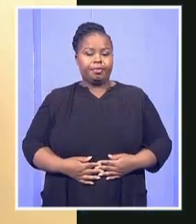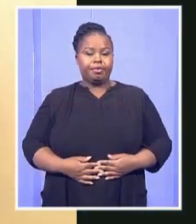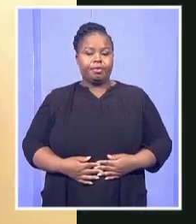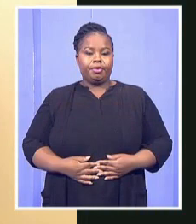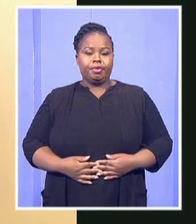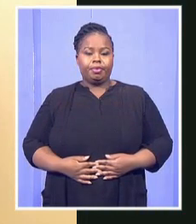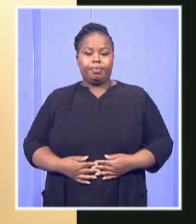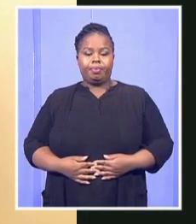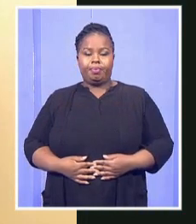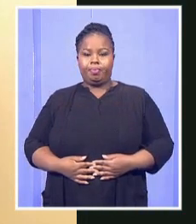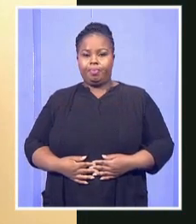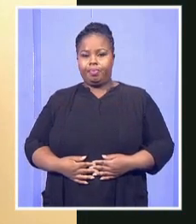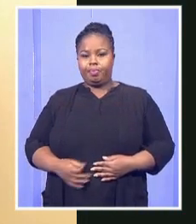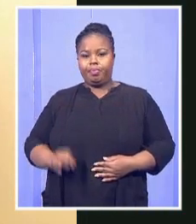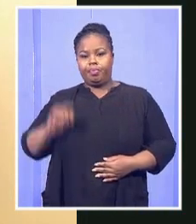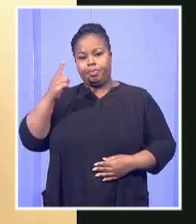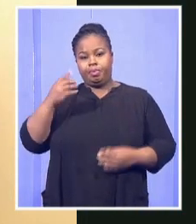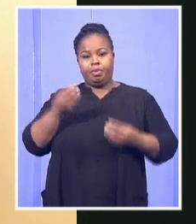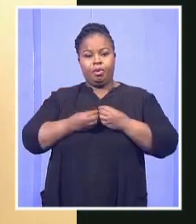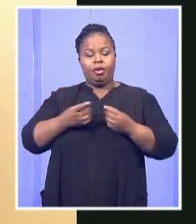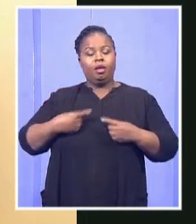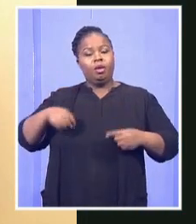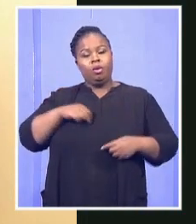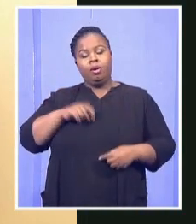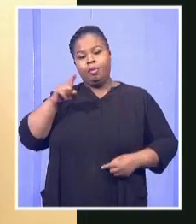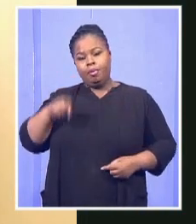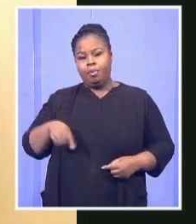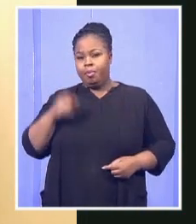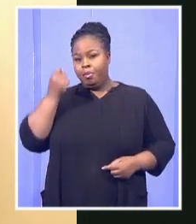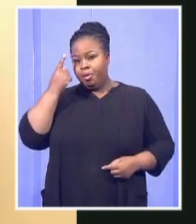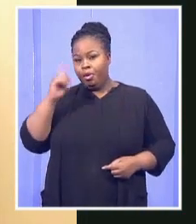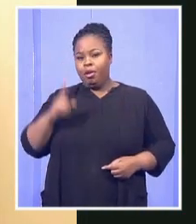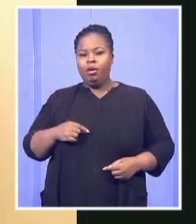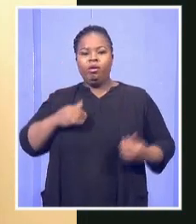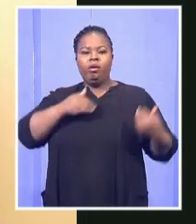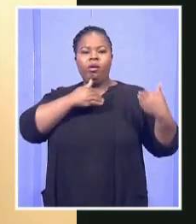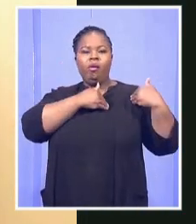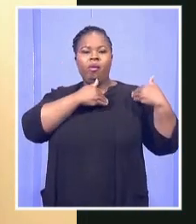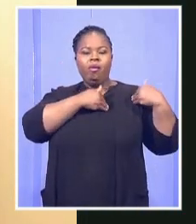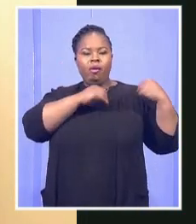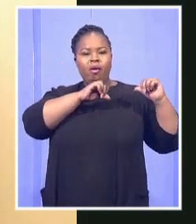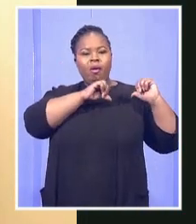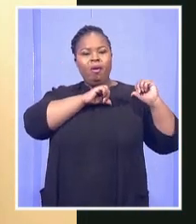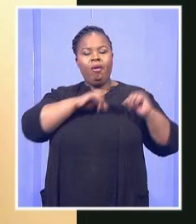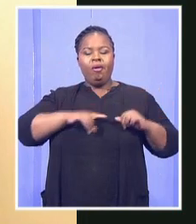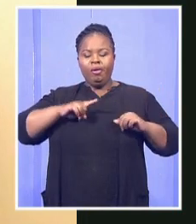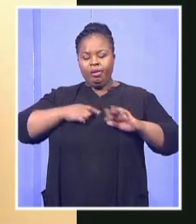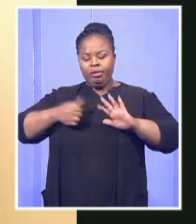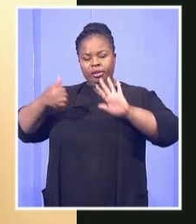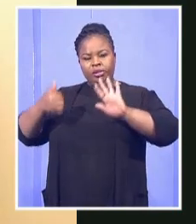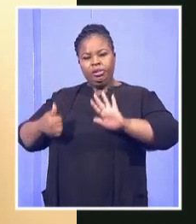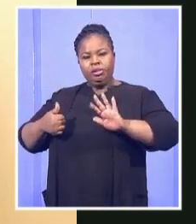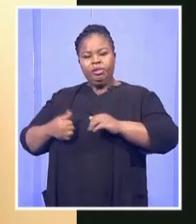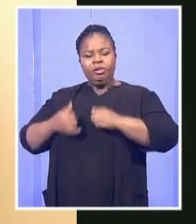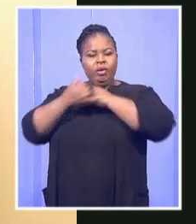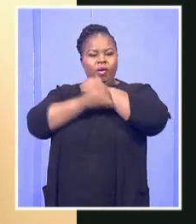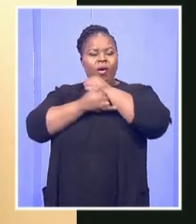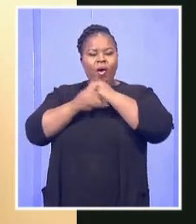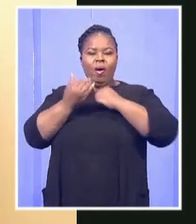Well, the first thing that we should understand is accountability. And the 6 countries that are agitating